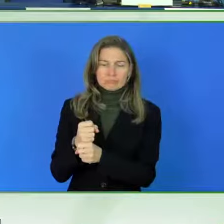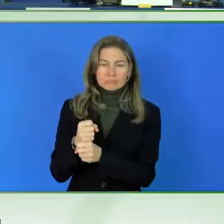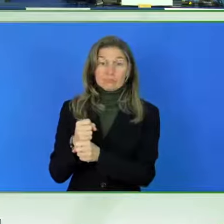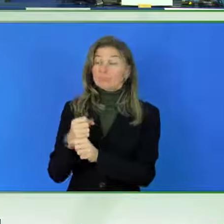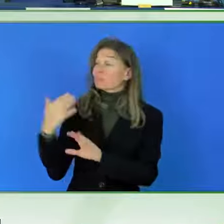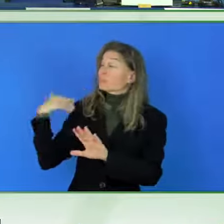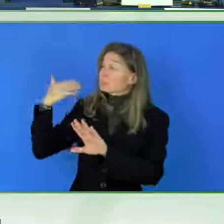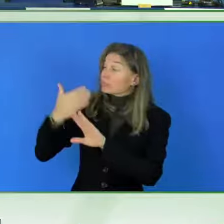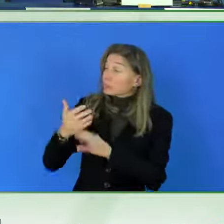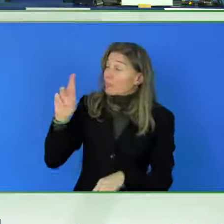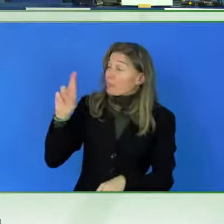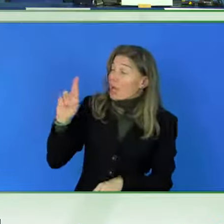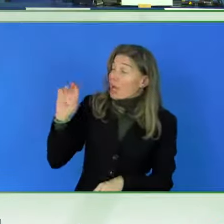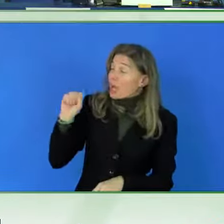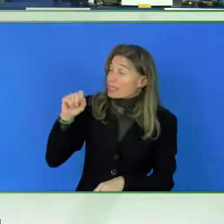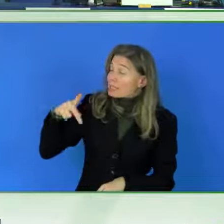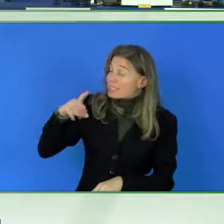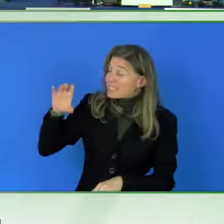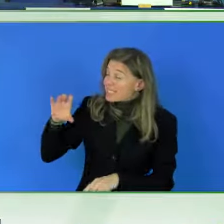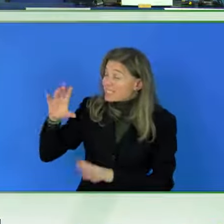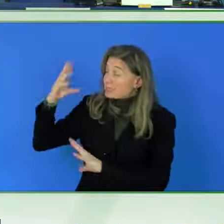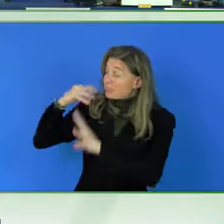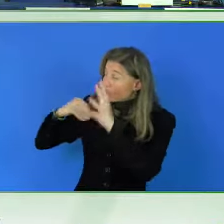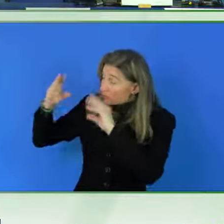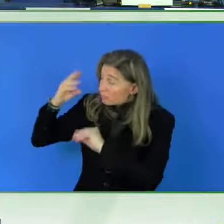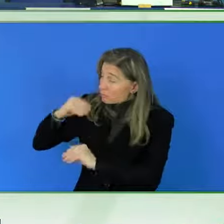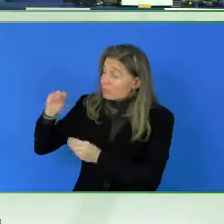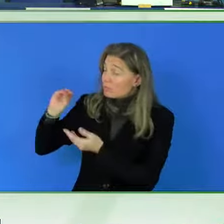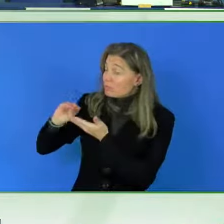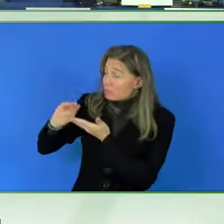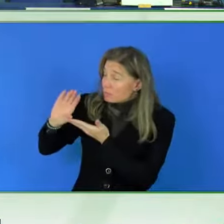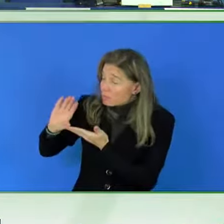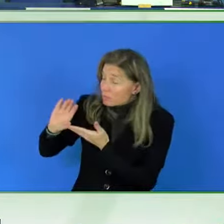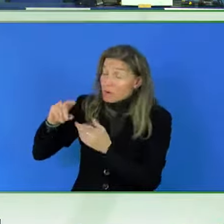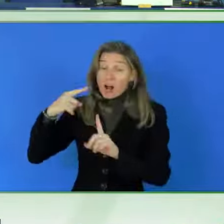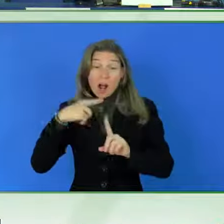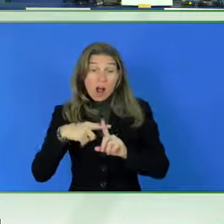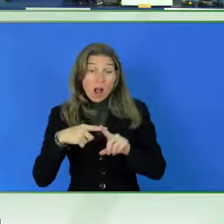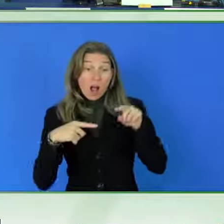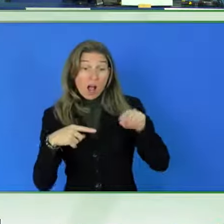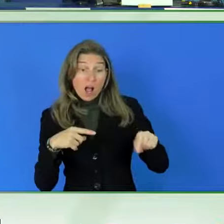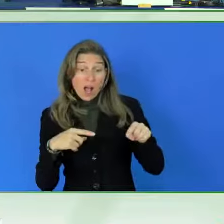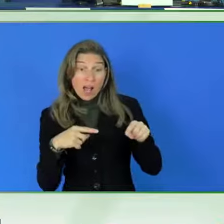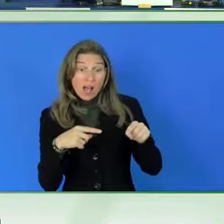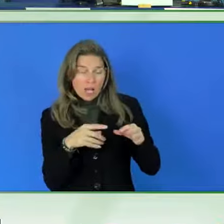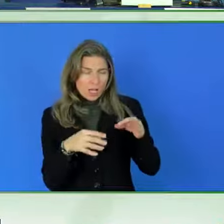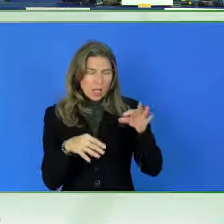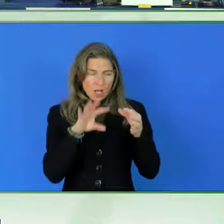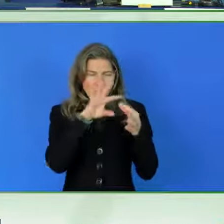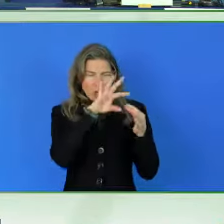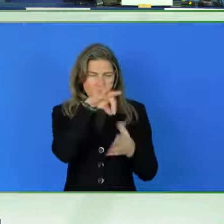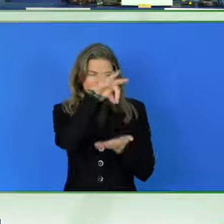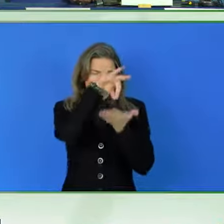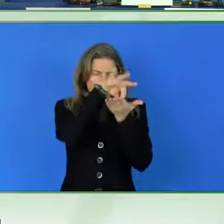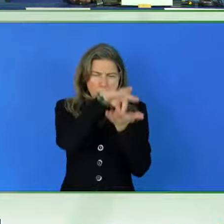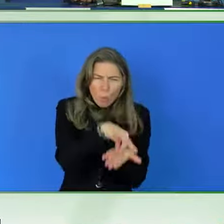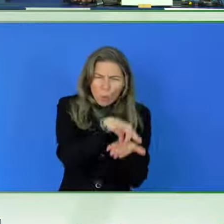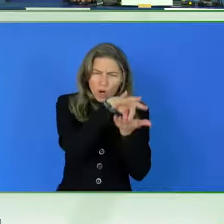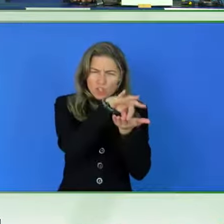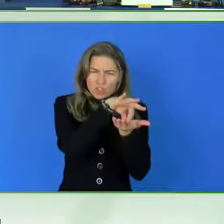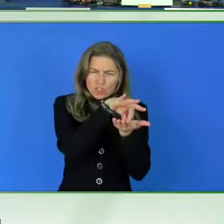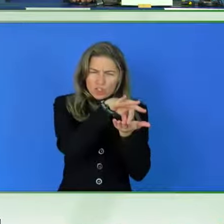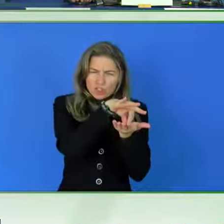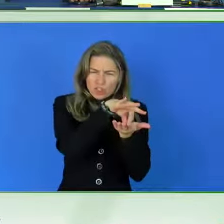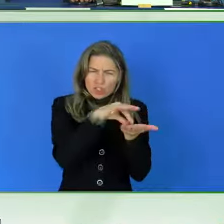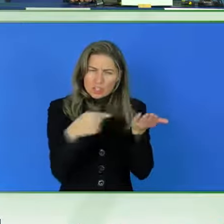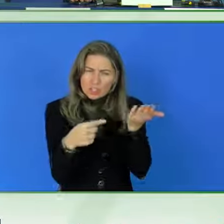developed, and a piece of cutting-edge location technology which had never been deployed in this way before. So